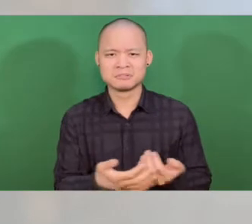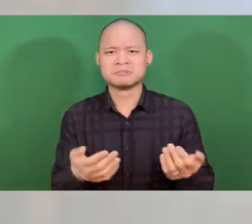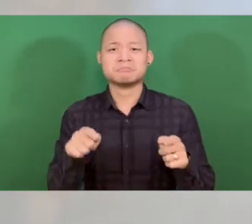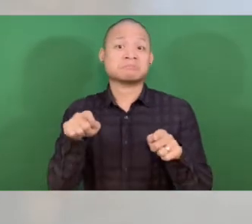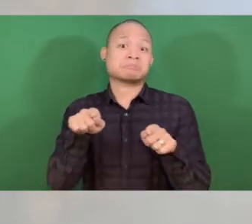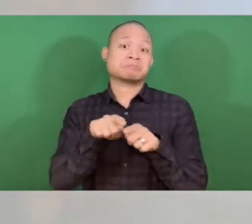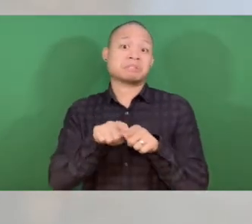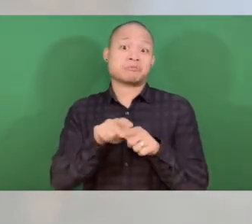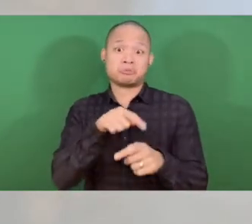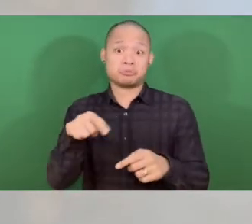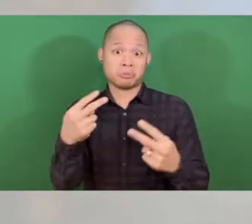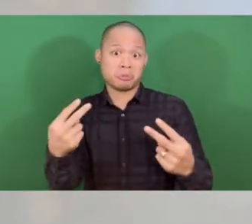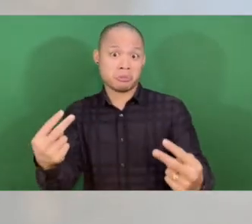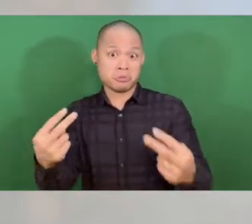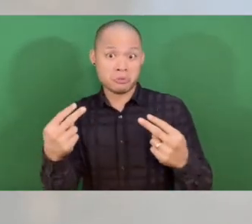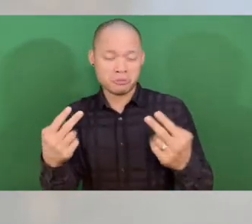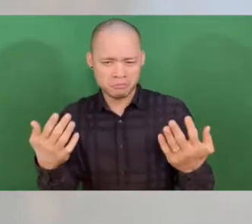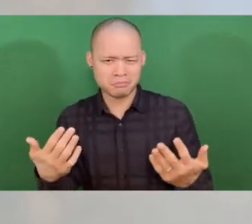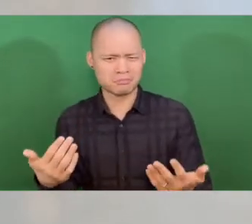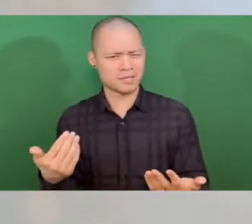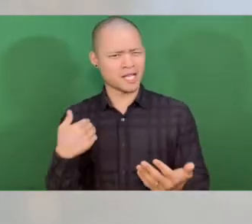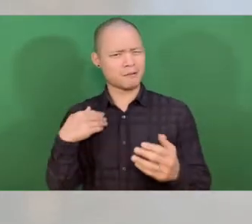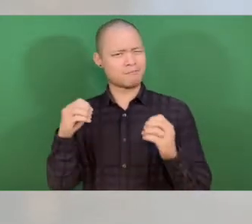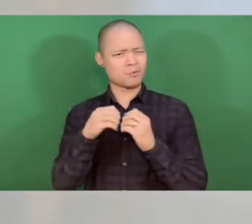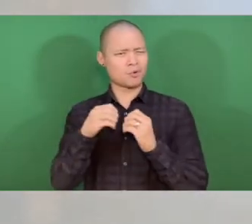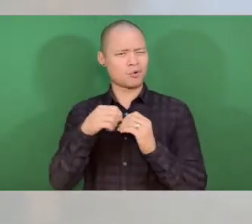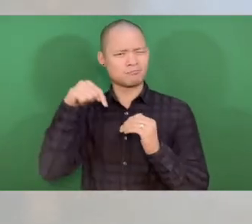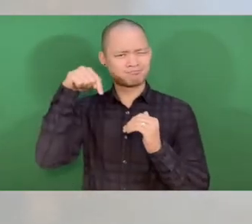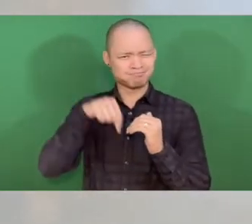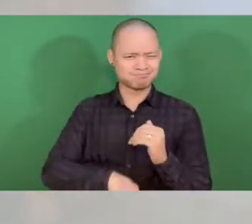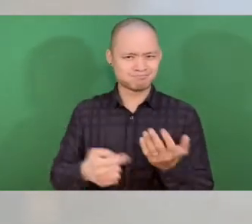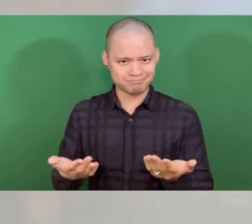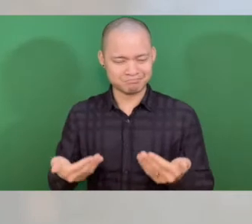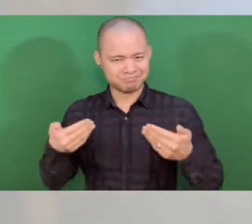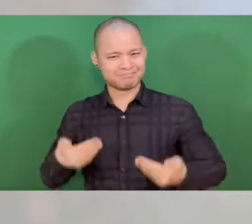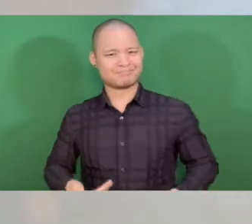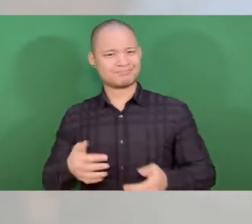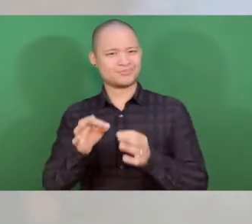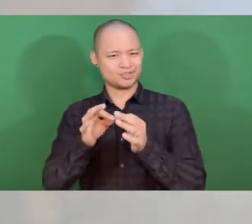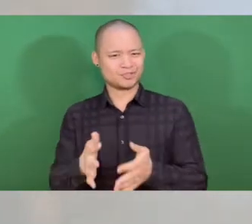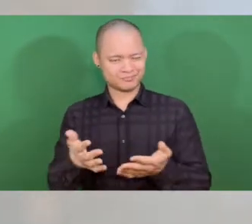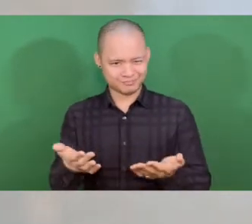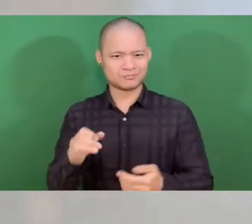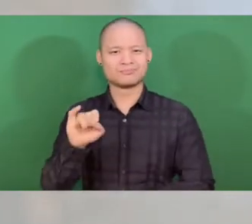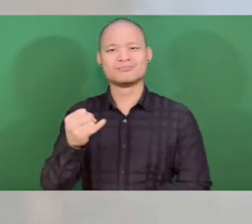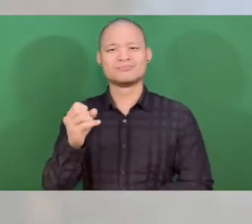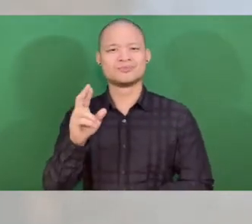eye, I also want to talk about our ASL interpreters, like Jordan here. Hi, Jordan.